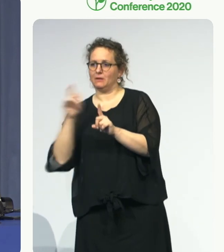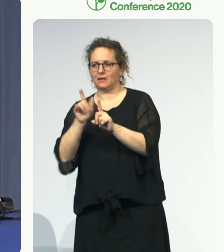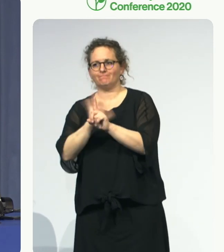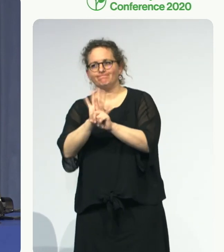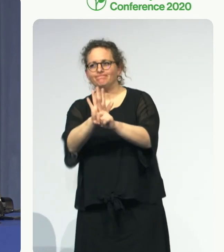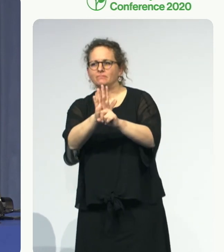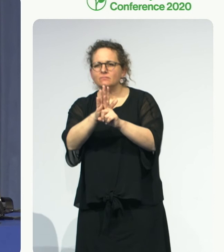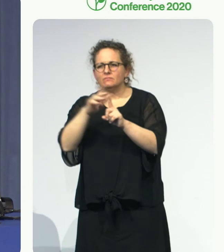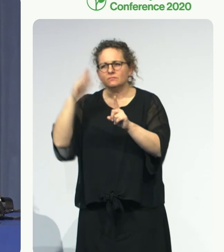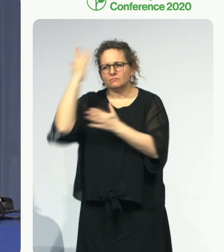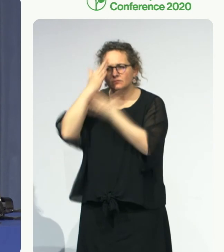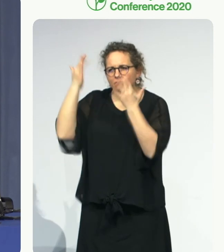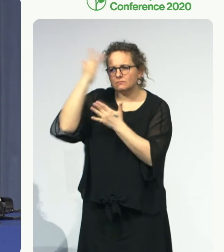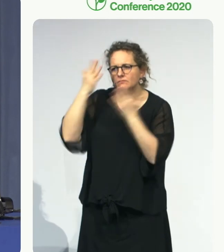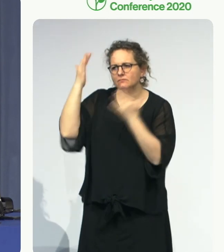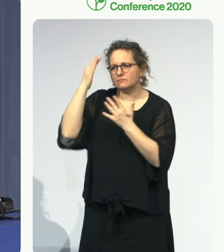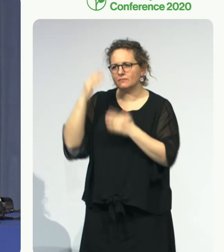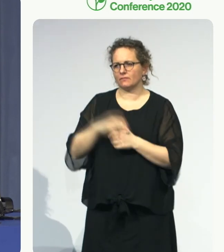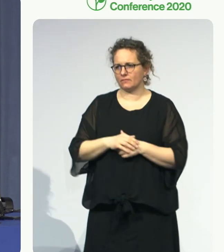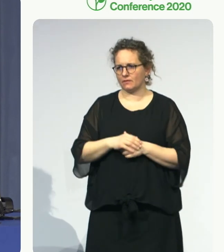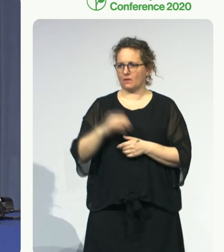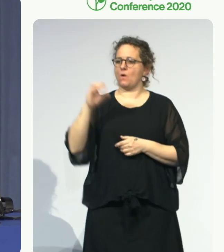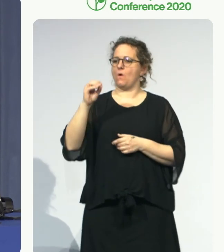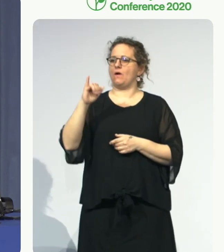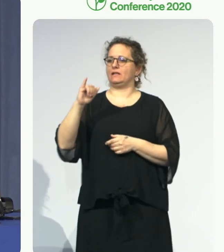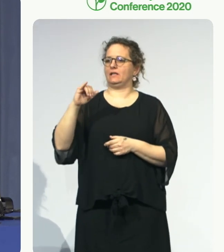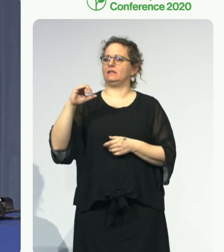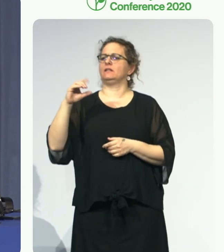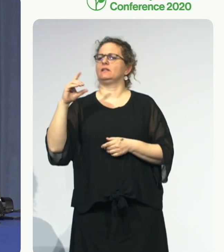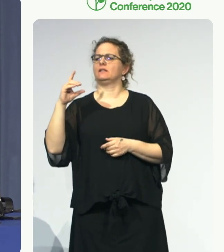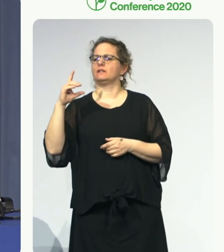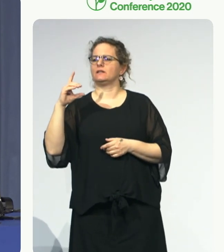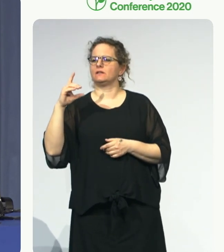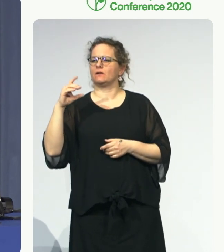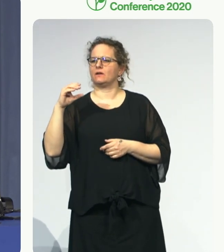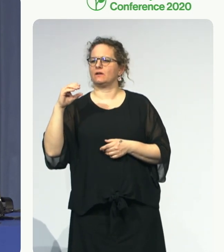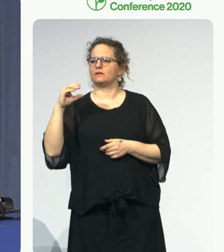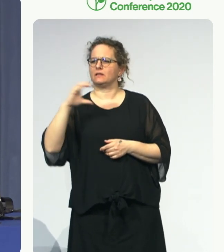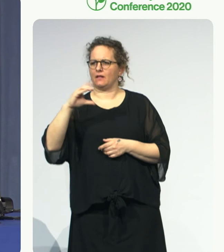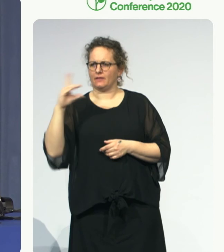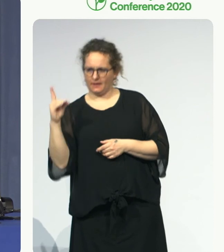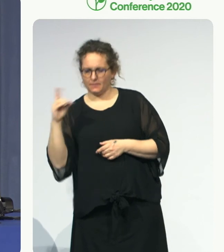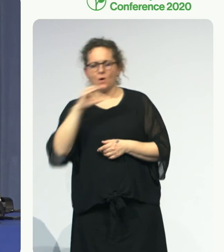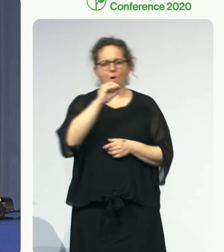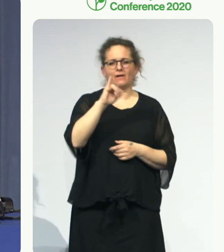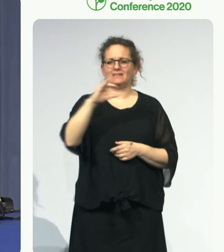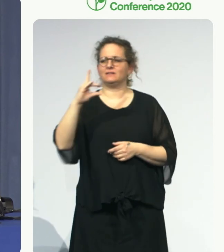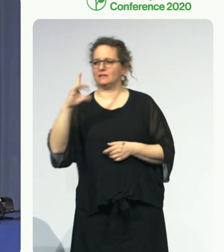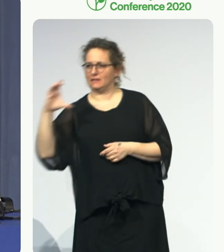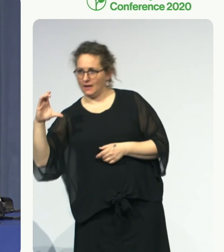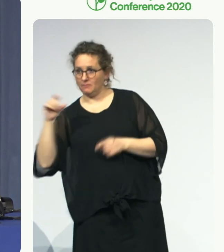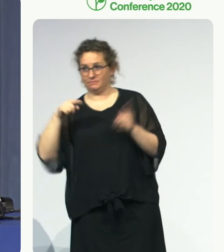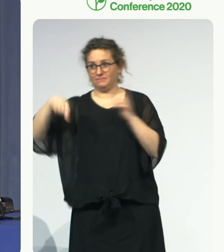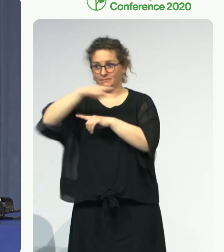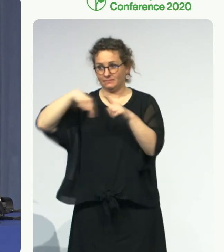the OECD or the DAC gender markers, so we're trying to find a way of including inclusion also in our